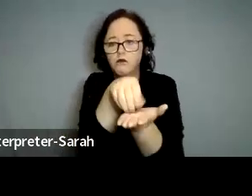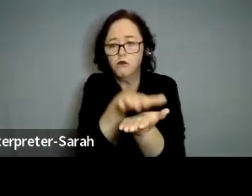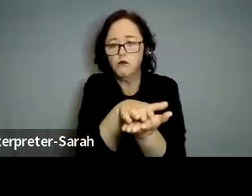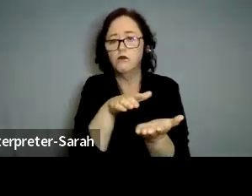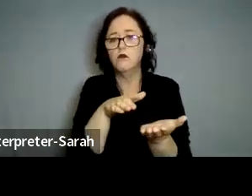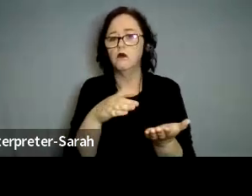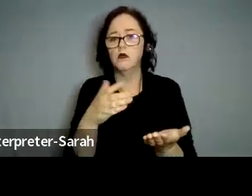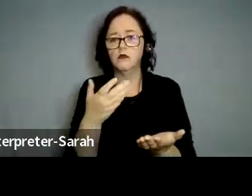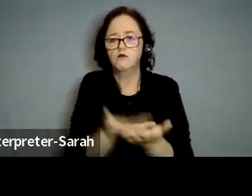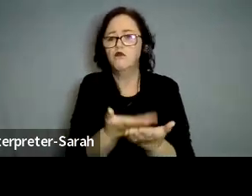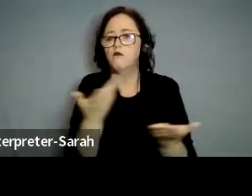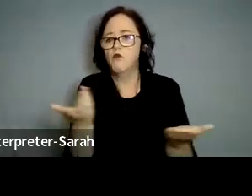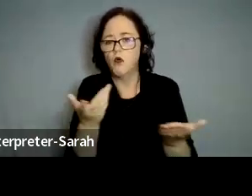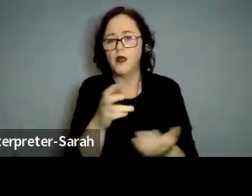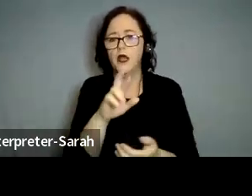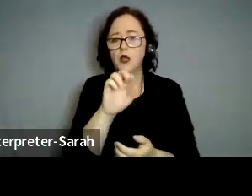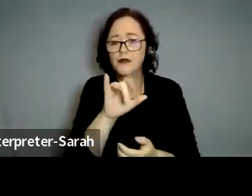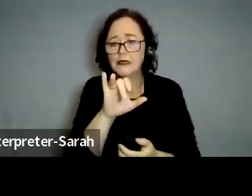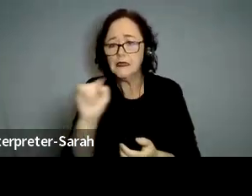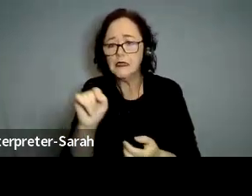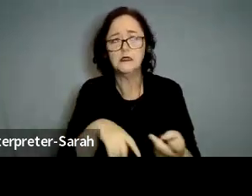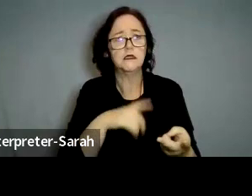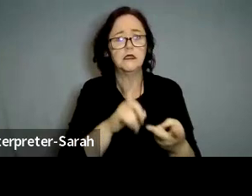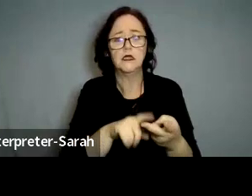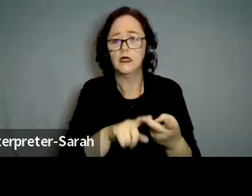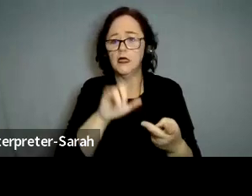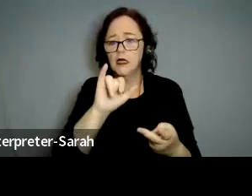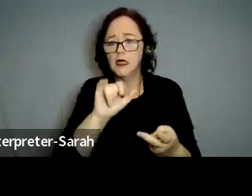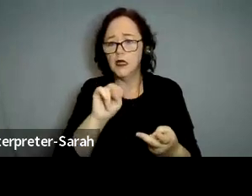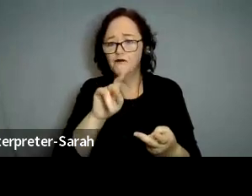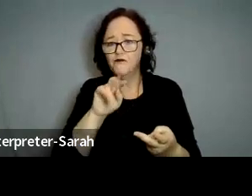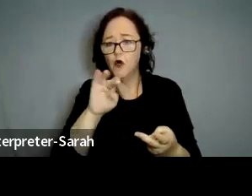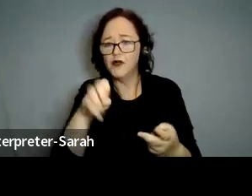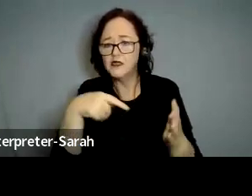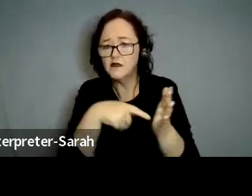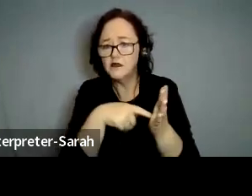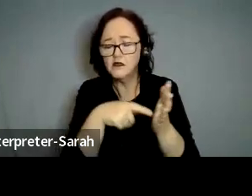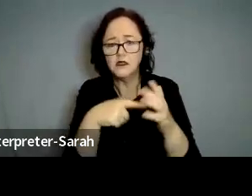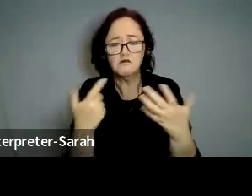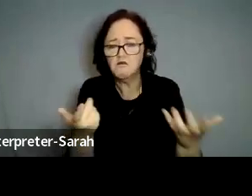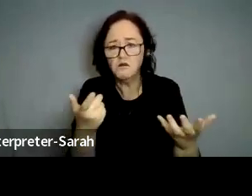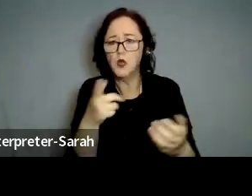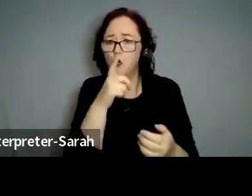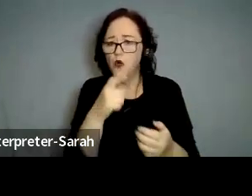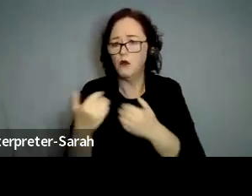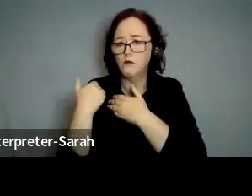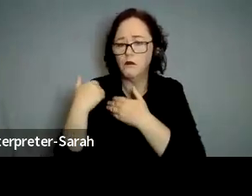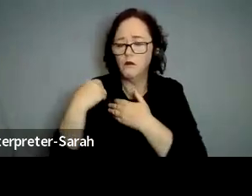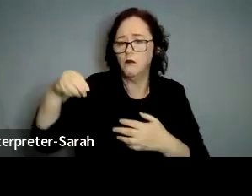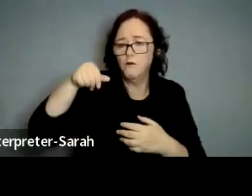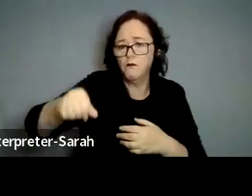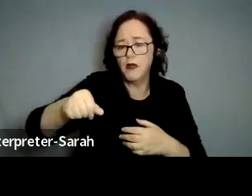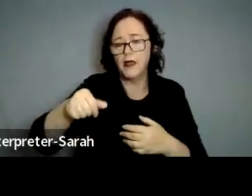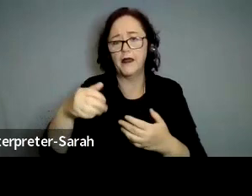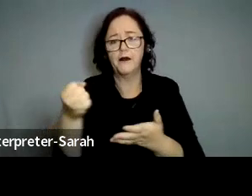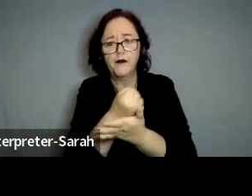an invoice? Who puts it in the books? And then who ultimately pays the invoice or the credit